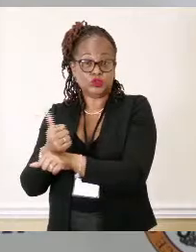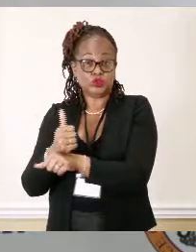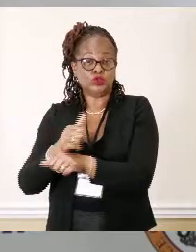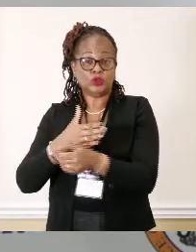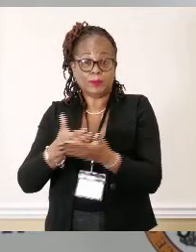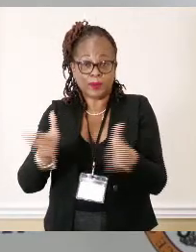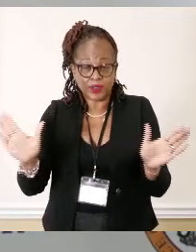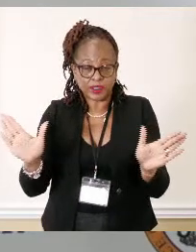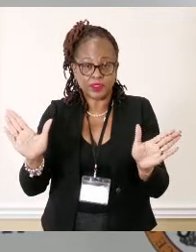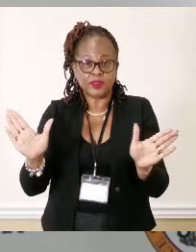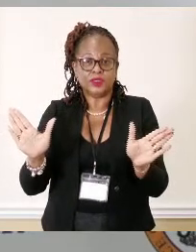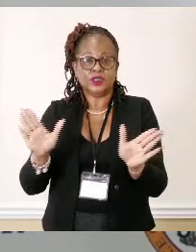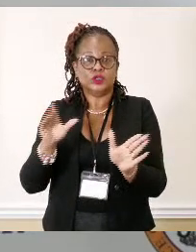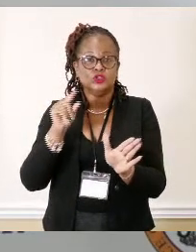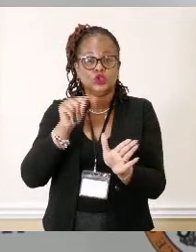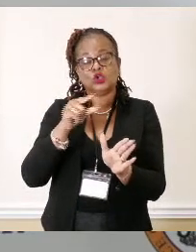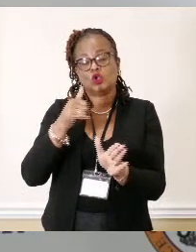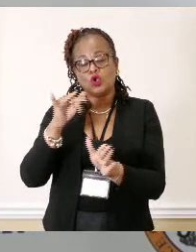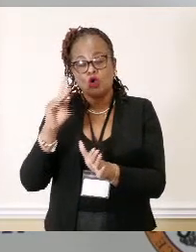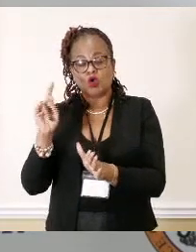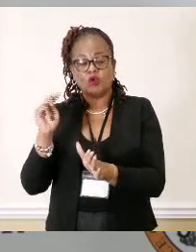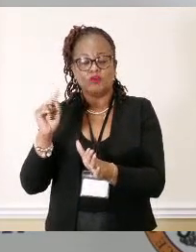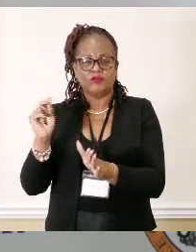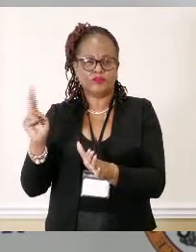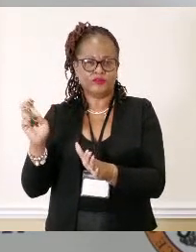the vax.gov.bs portal.